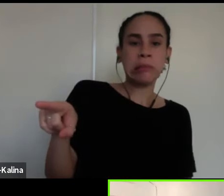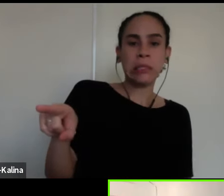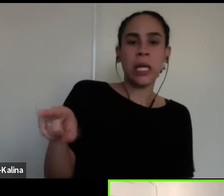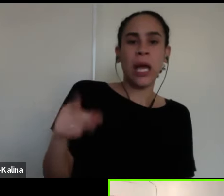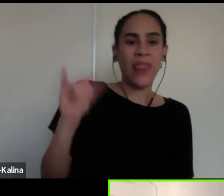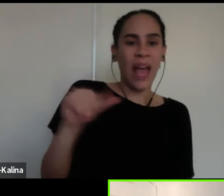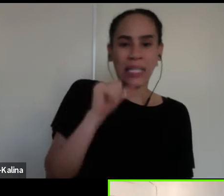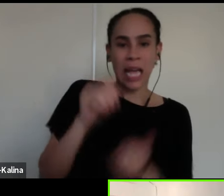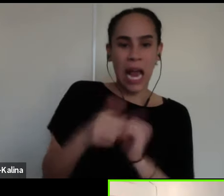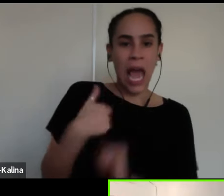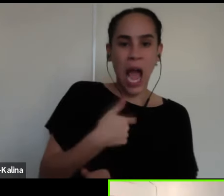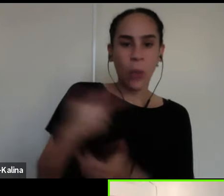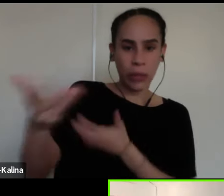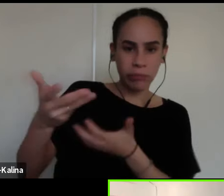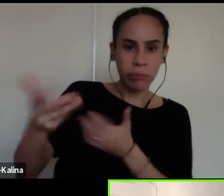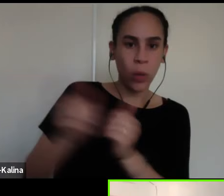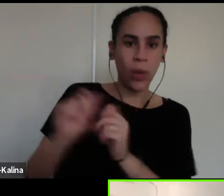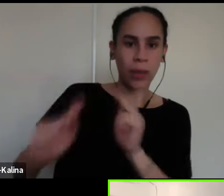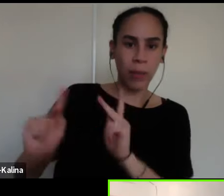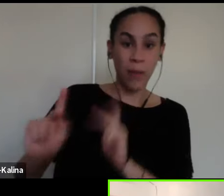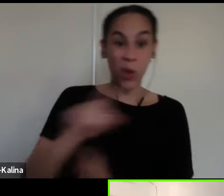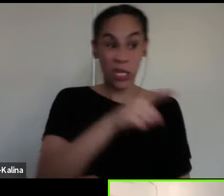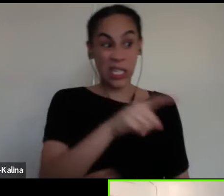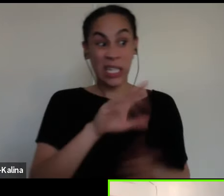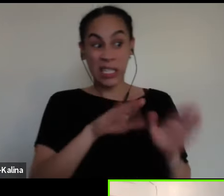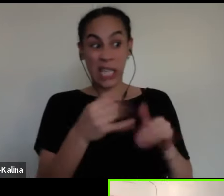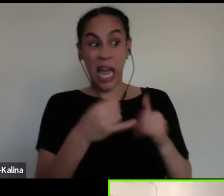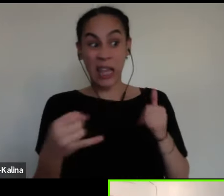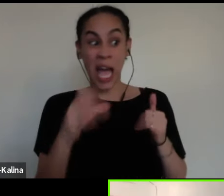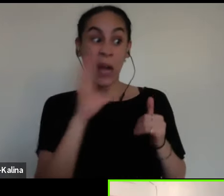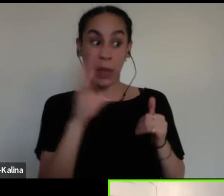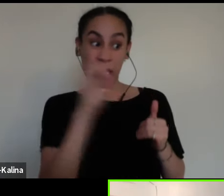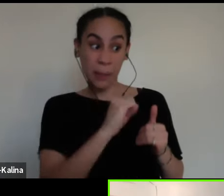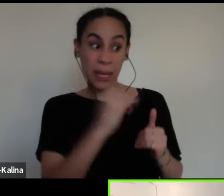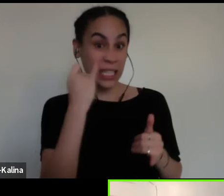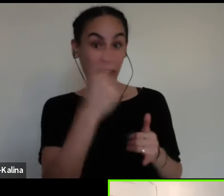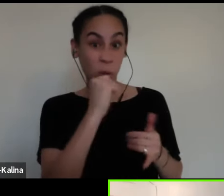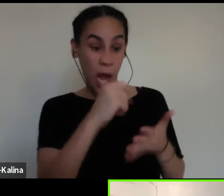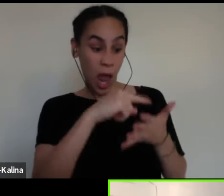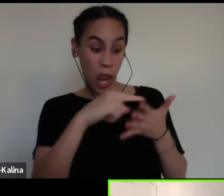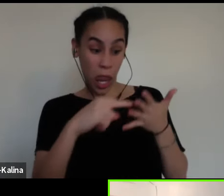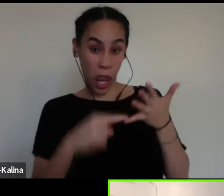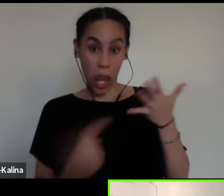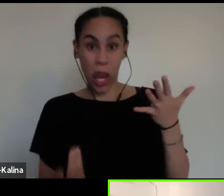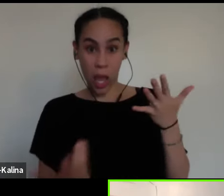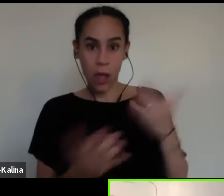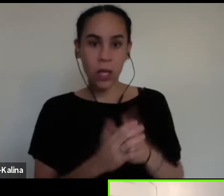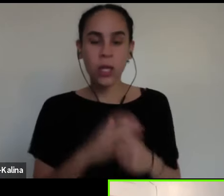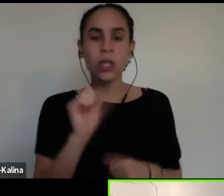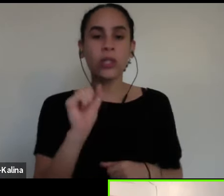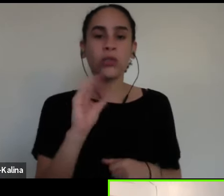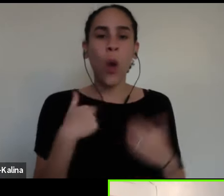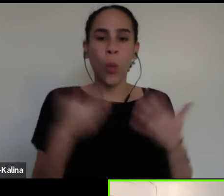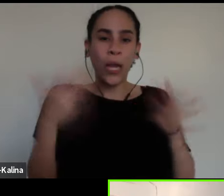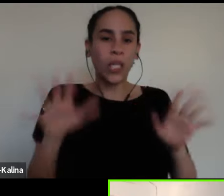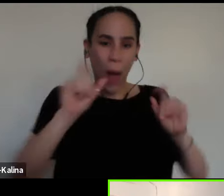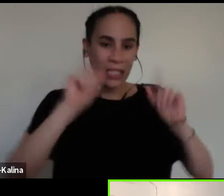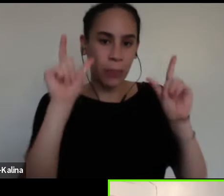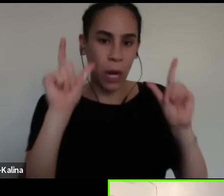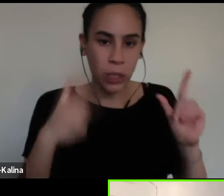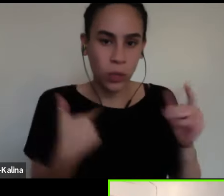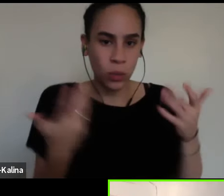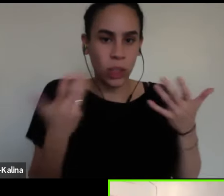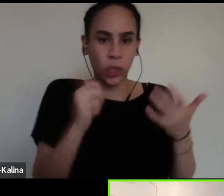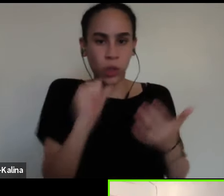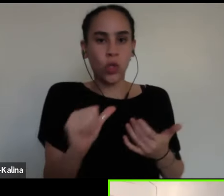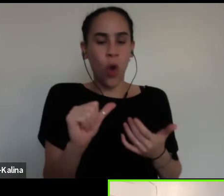or hey, that deadline is about to get missed if you don't do these 5 things, or whatever. So no gotchas. We do not lay traps. And the